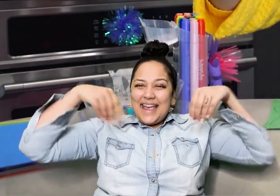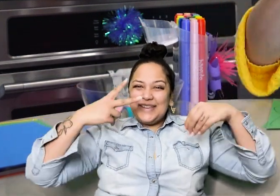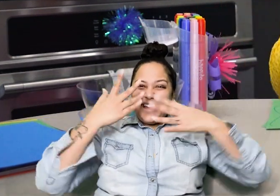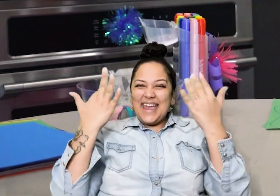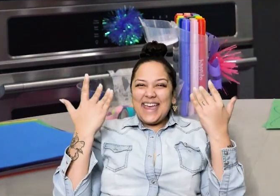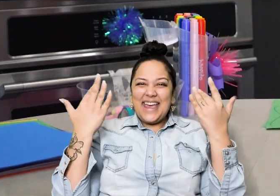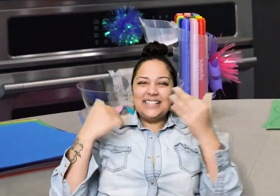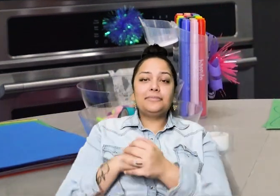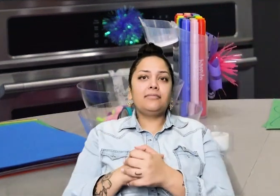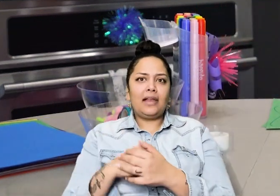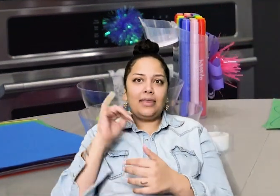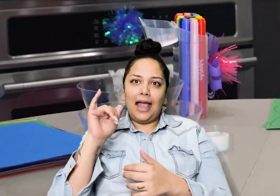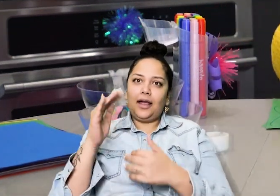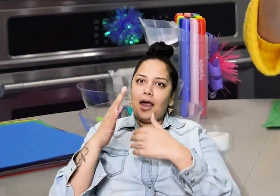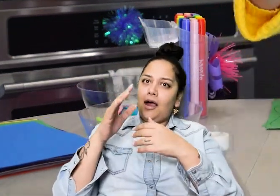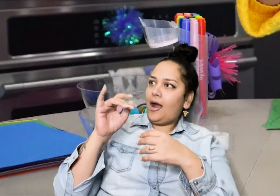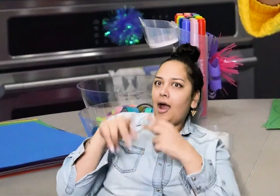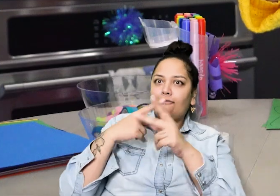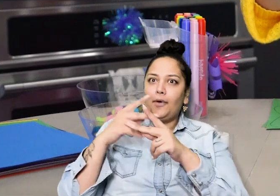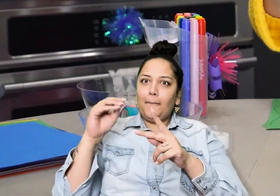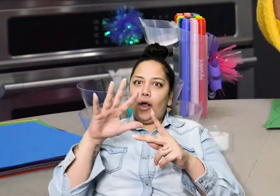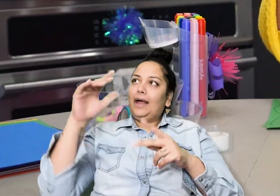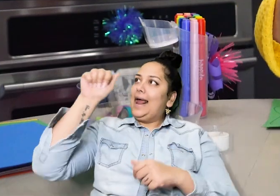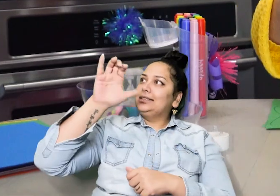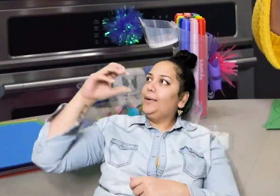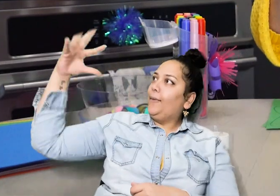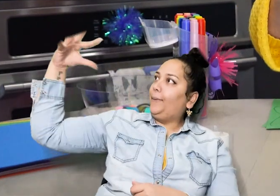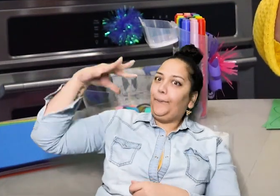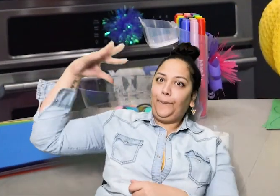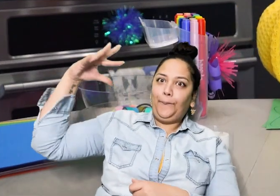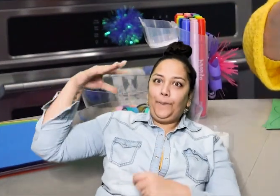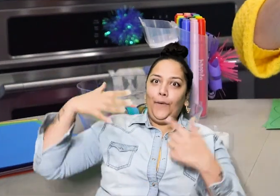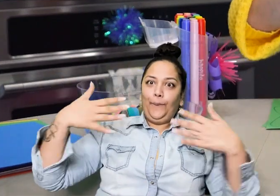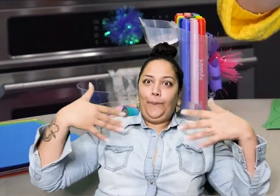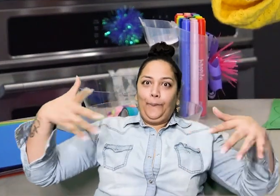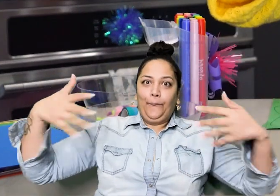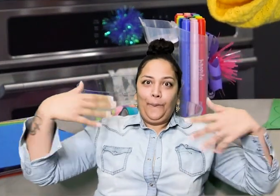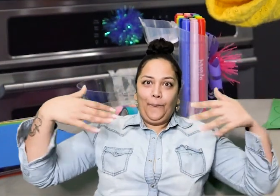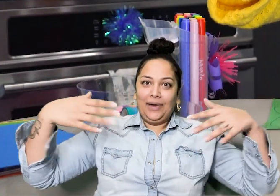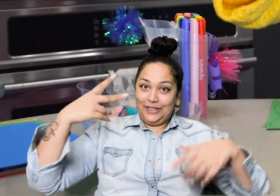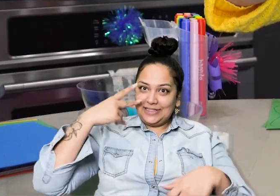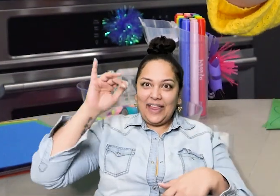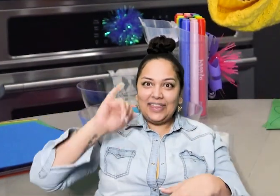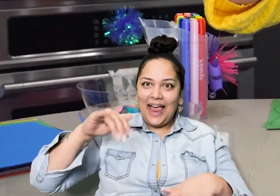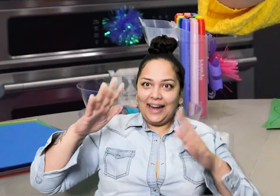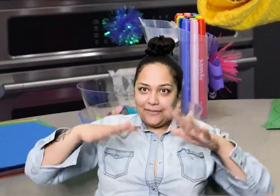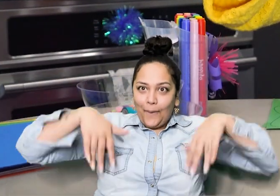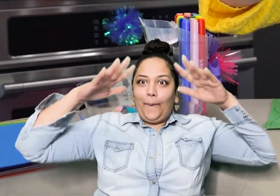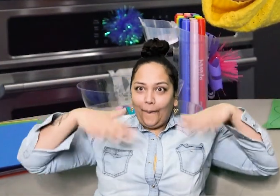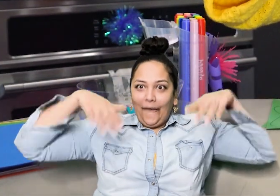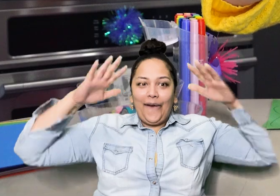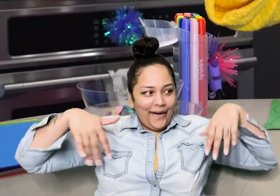2 hands. And so, see, it's kind of blowing in the air conditioner anyway, but you can see how